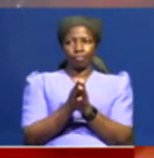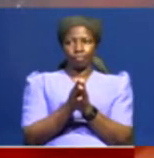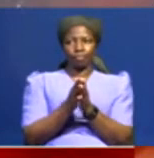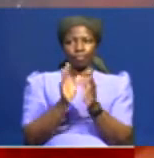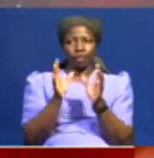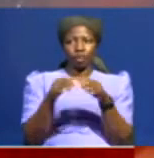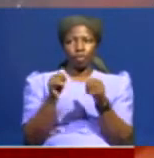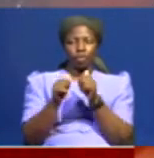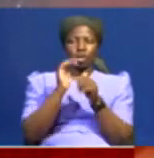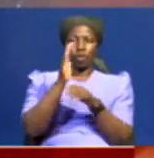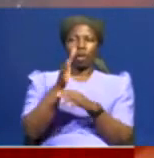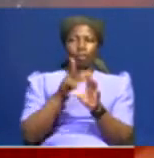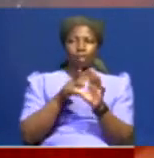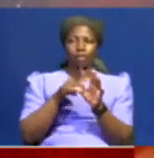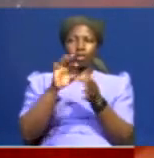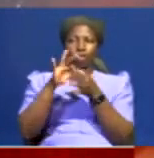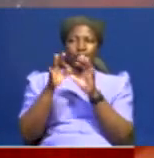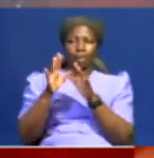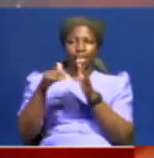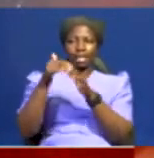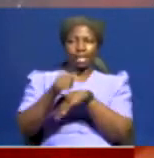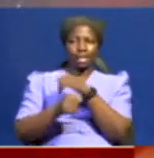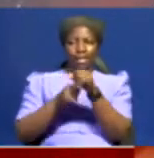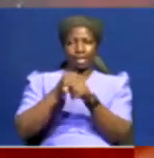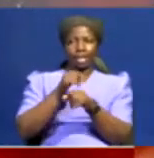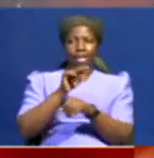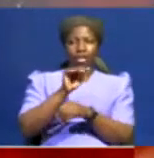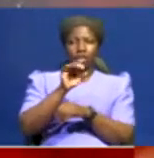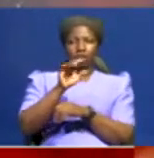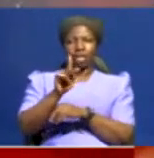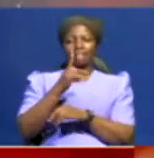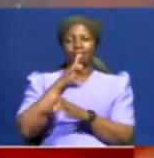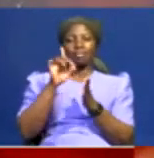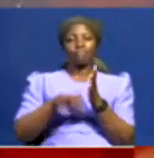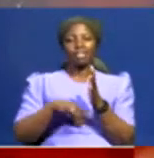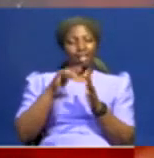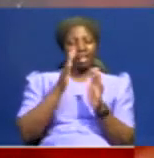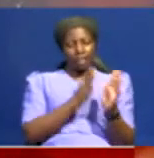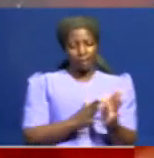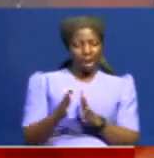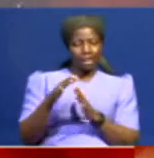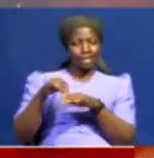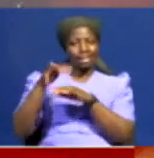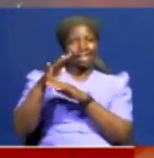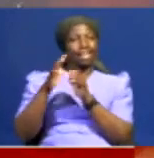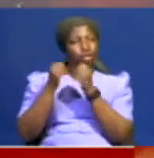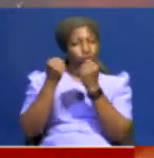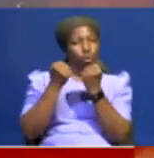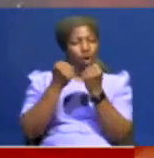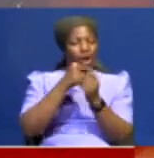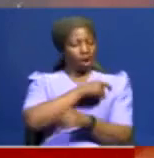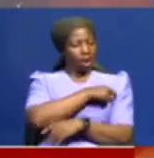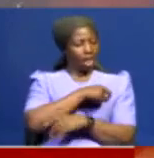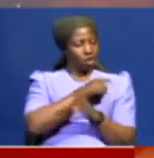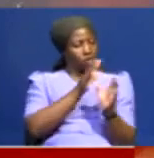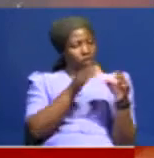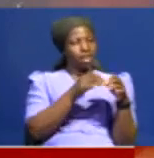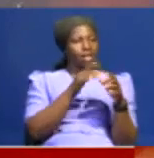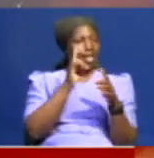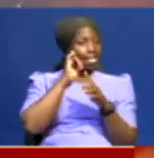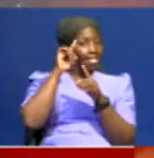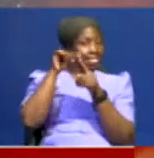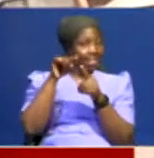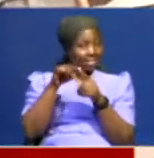next year. According to NOCK, the country is planning on sending a strong delegation to the Olympics as they target a big medal